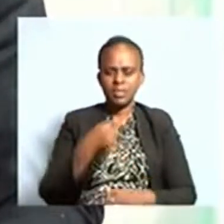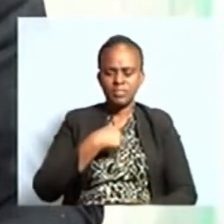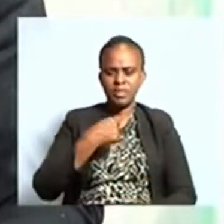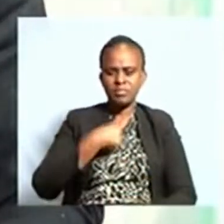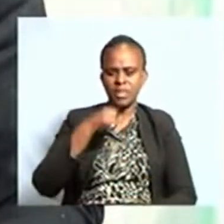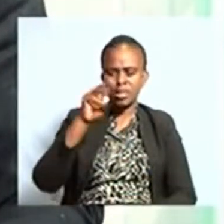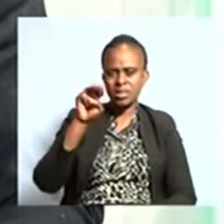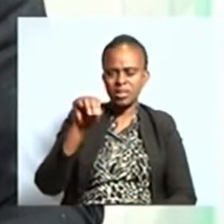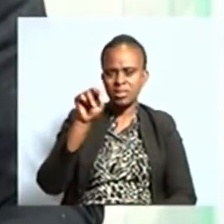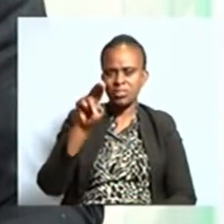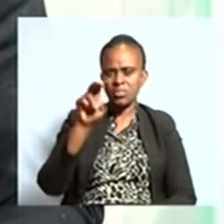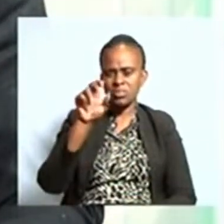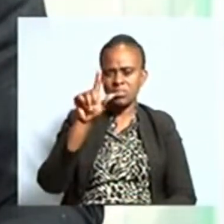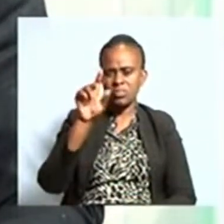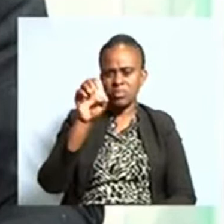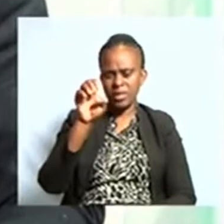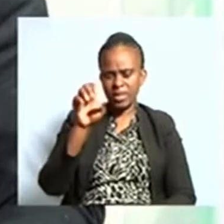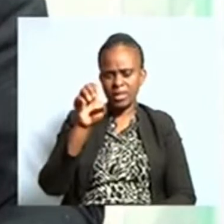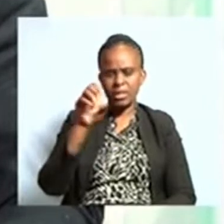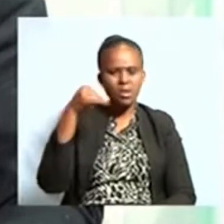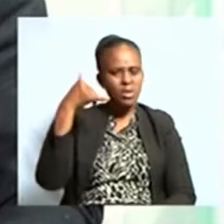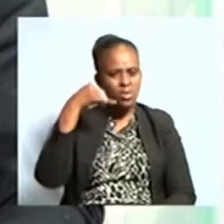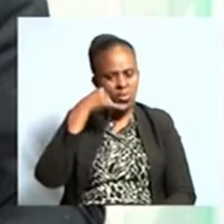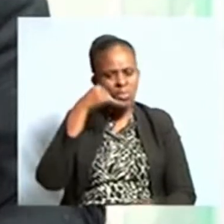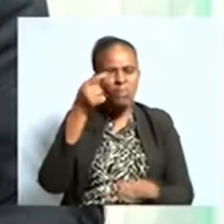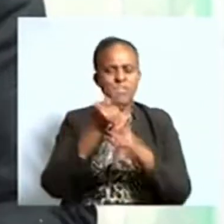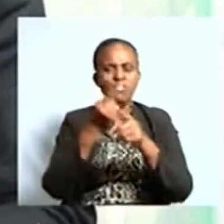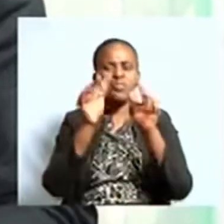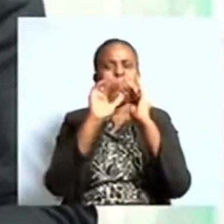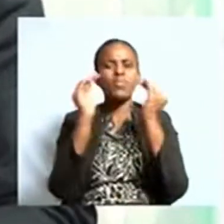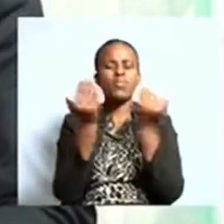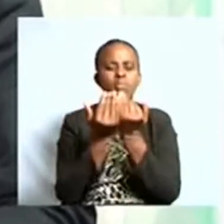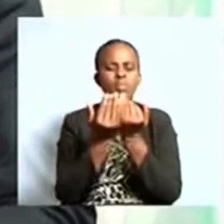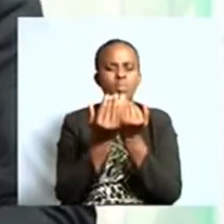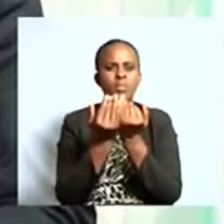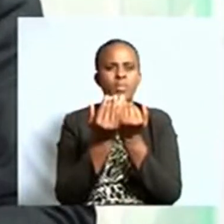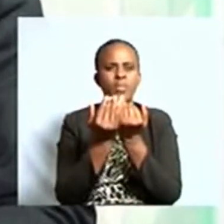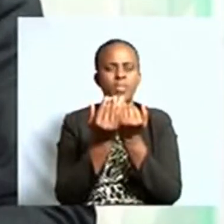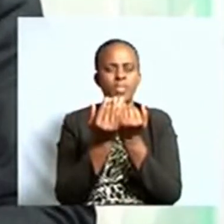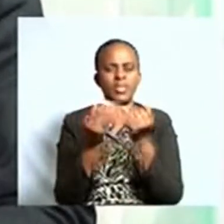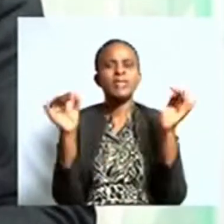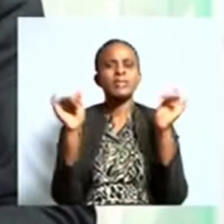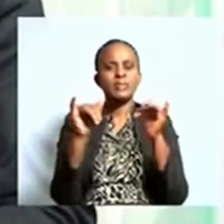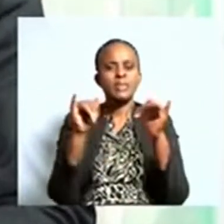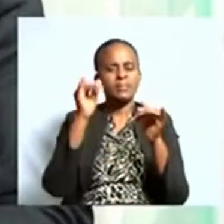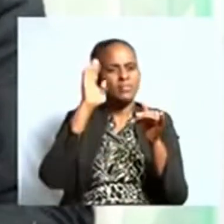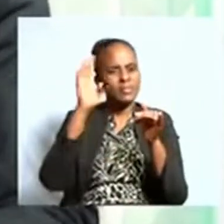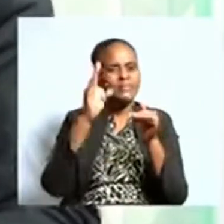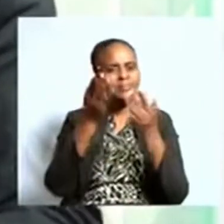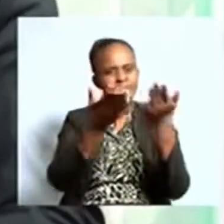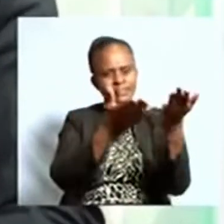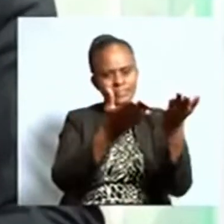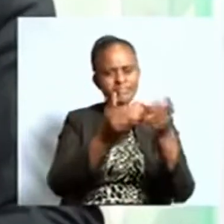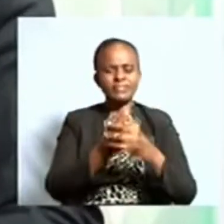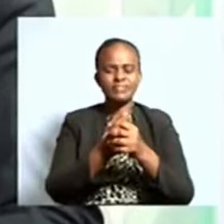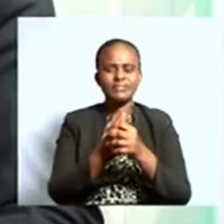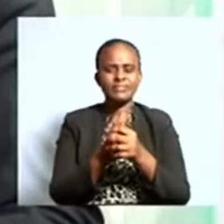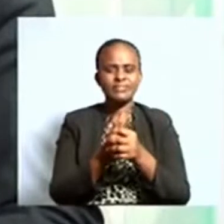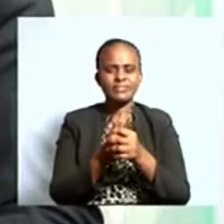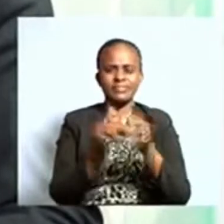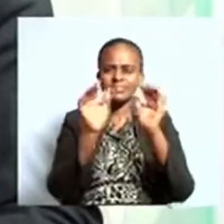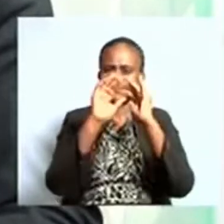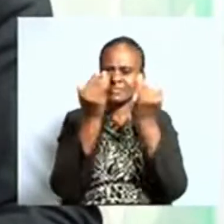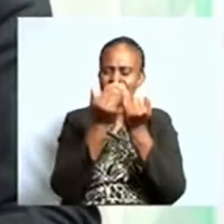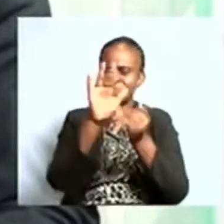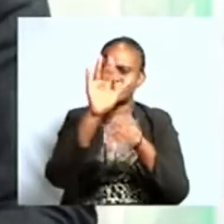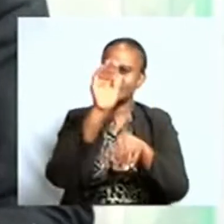calling in Cheston. This is Mulenga. Yes, sir. Yes, Mr. Mulenga, calling us from Charleston.